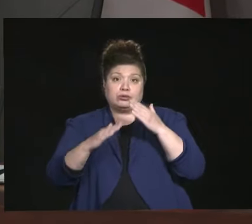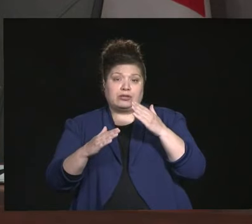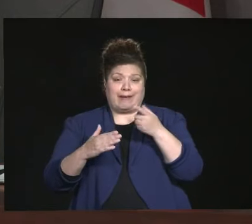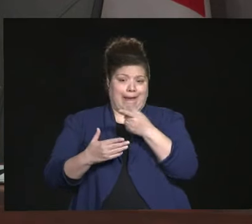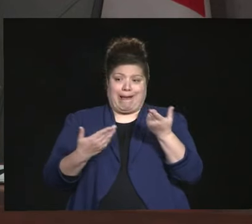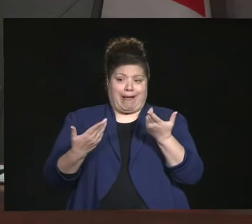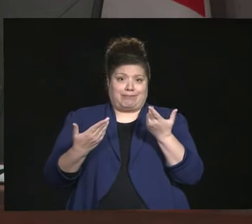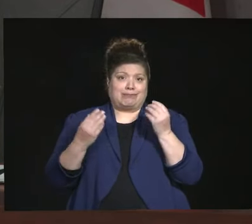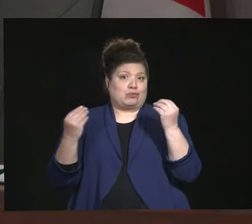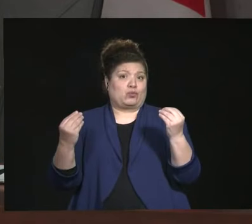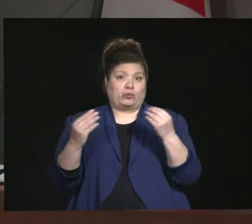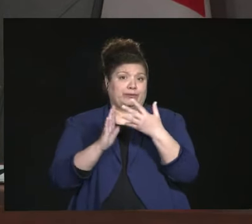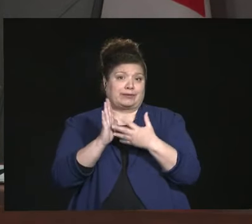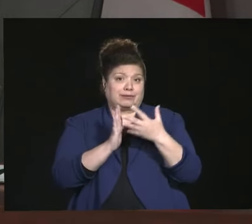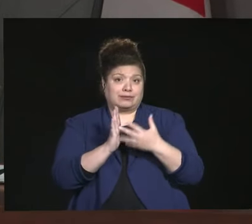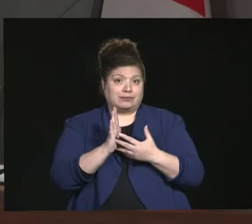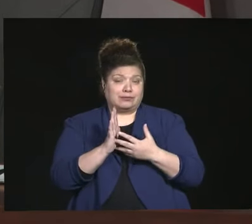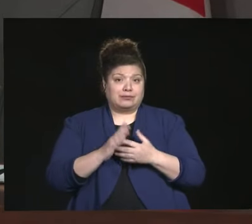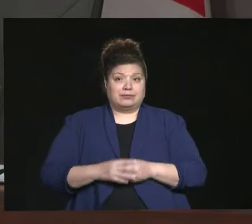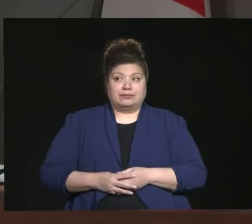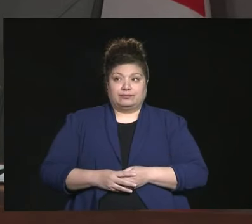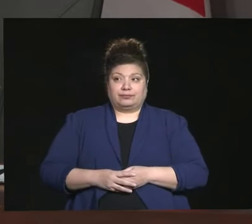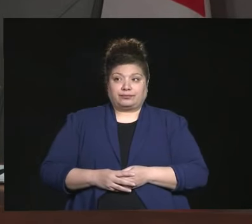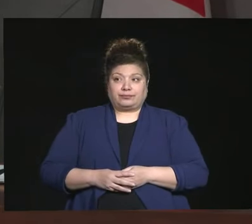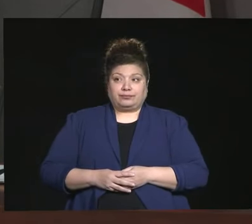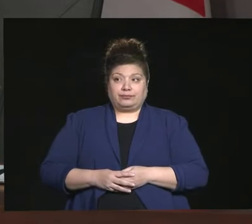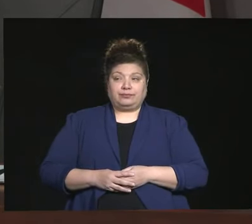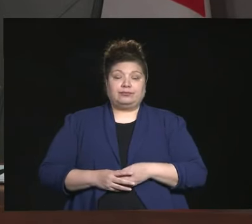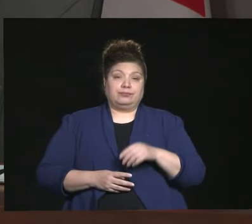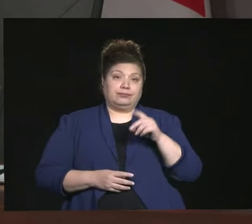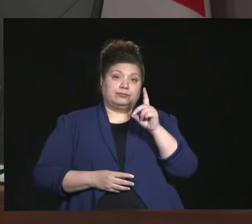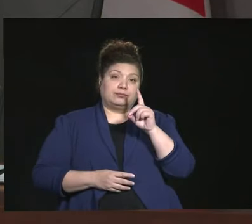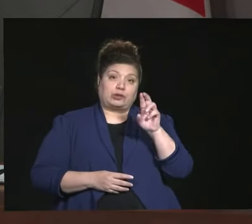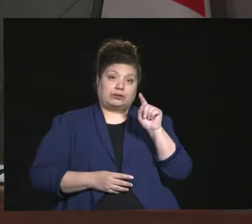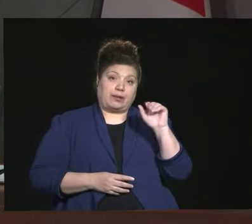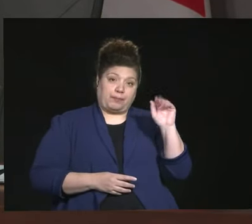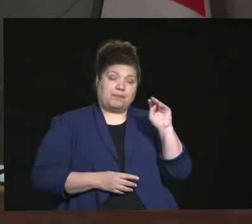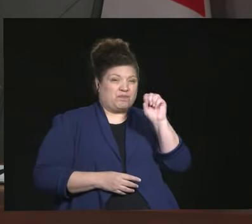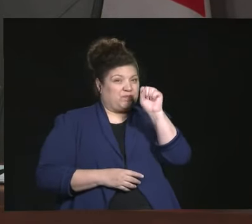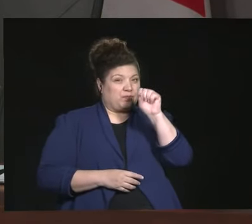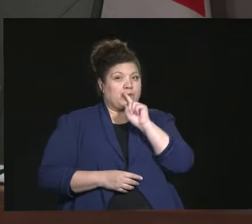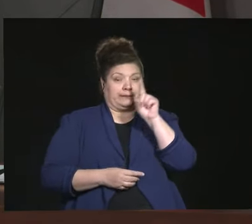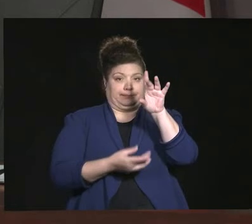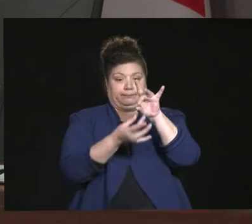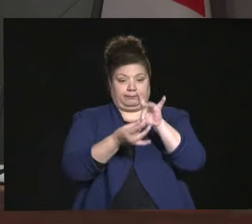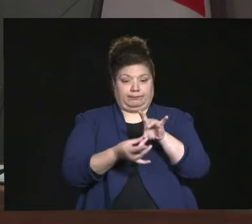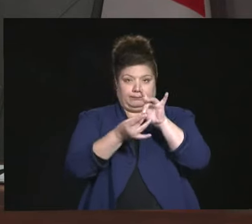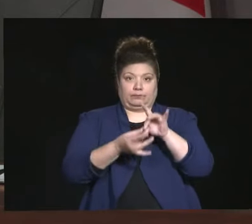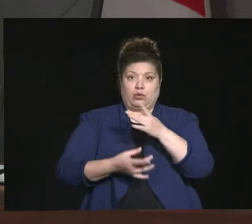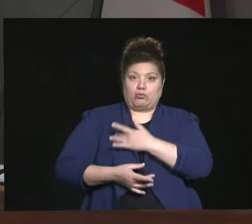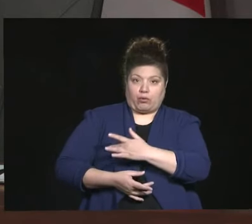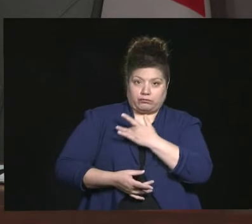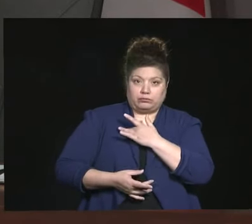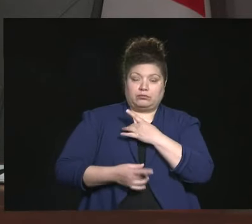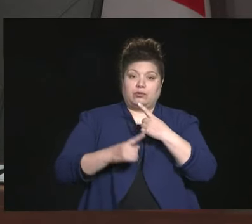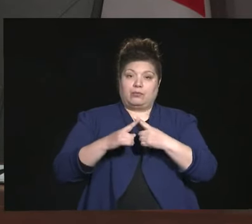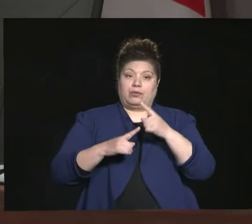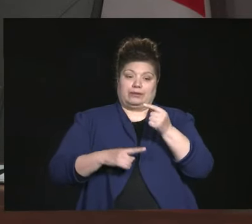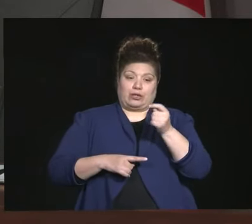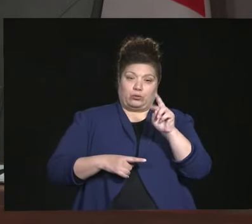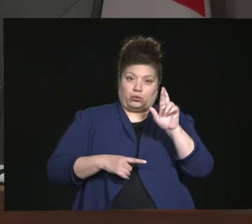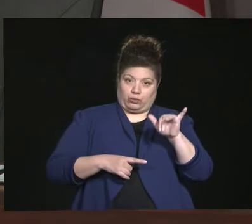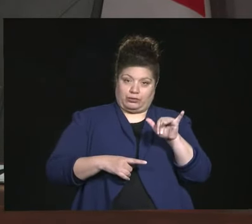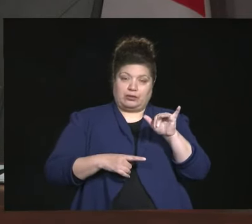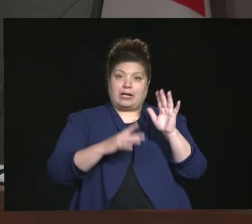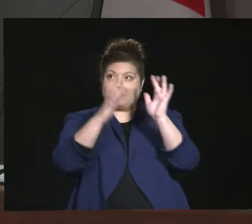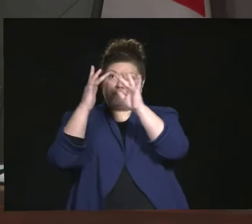Yeah, and they'll be linked to the bigger system of the provinces and territories as well. But I think there's